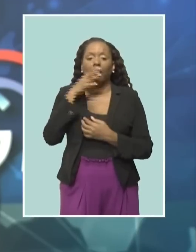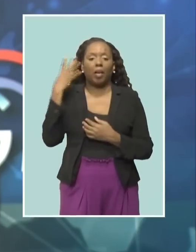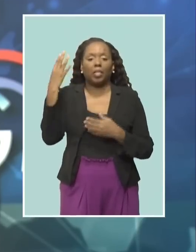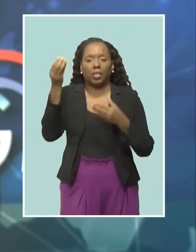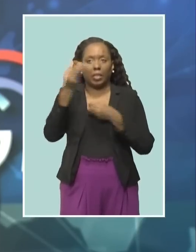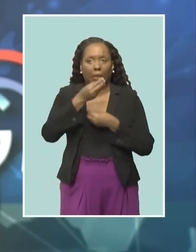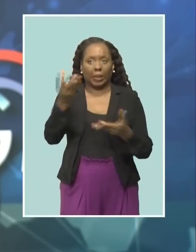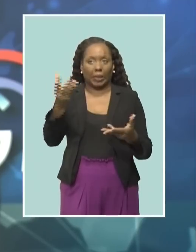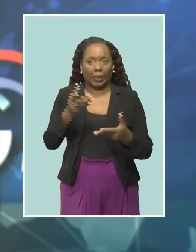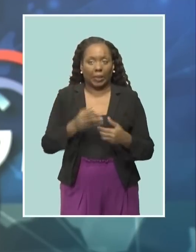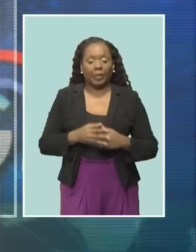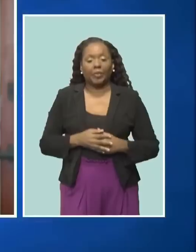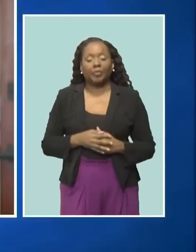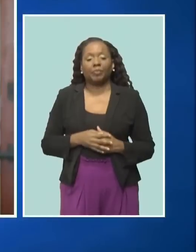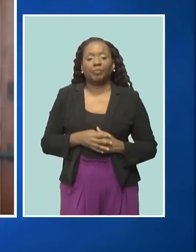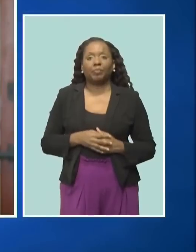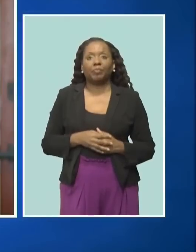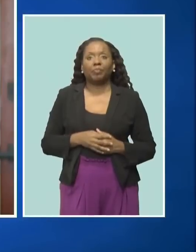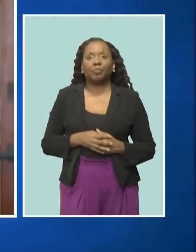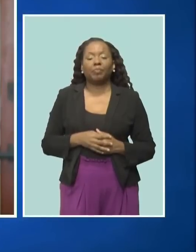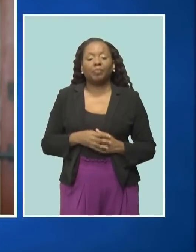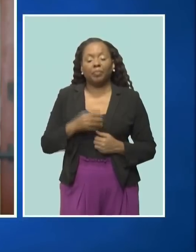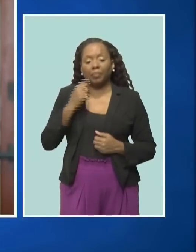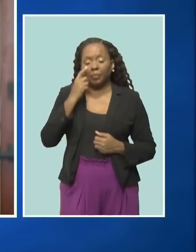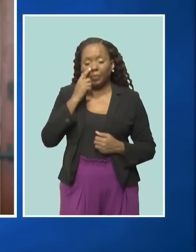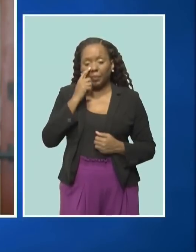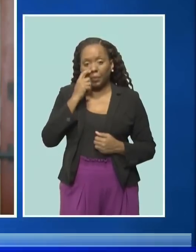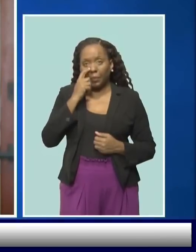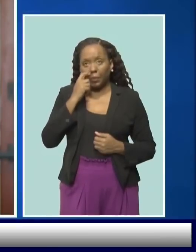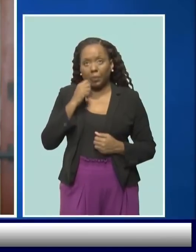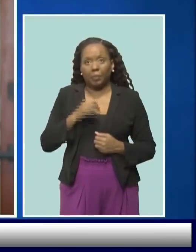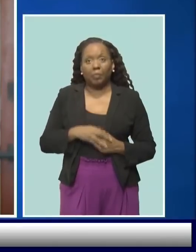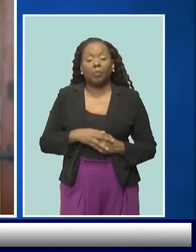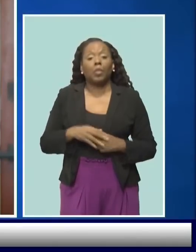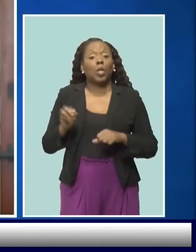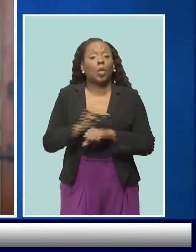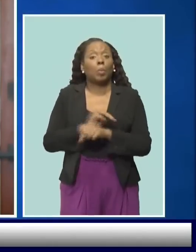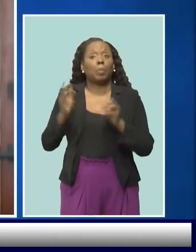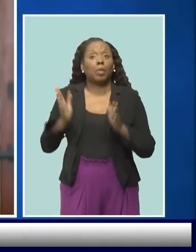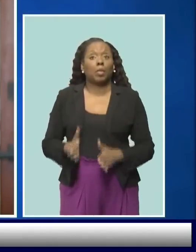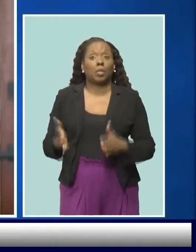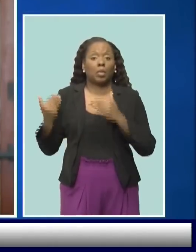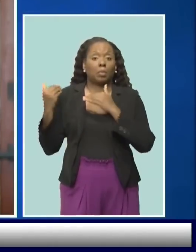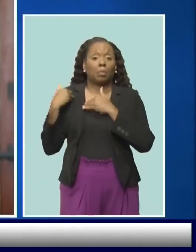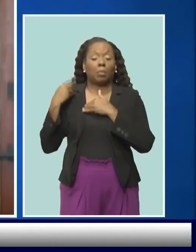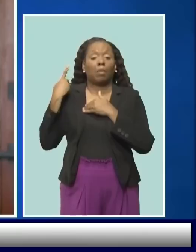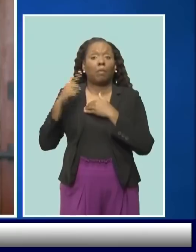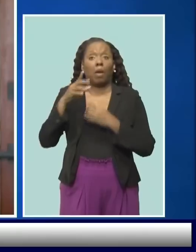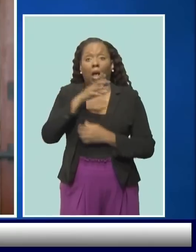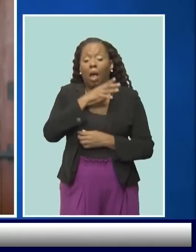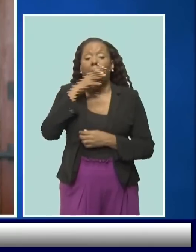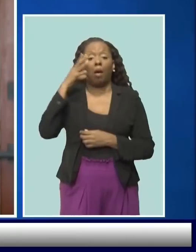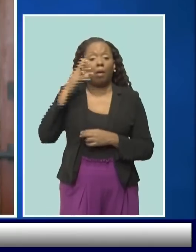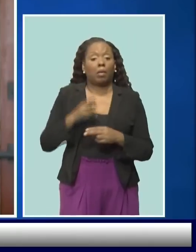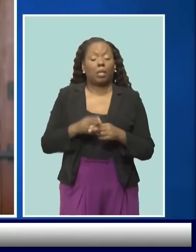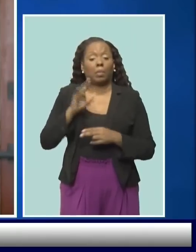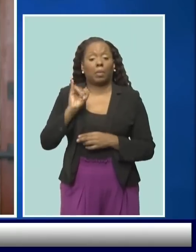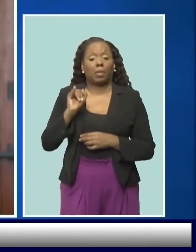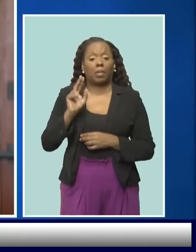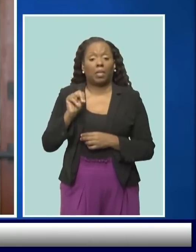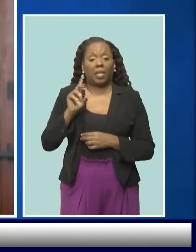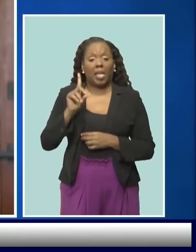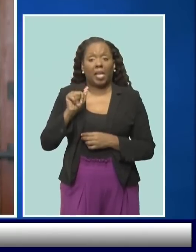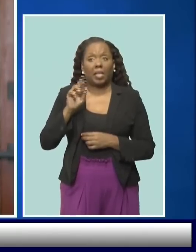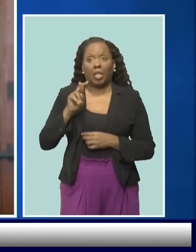report. Fresh from a meeting with poultry producers, Minister of Agriculture, Food and Nutritional Security Indar Weir